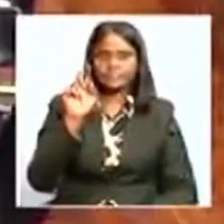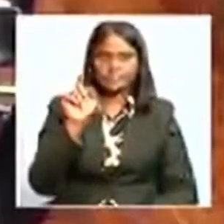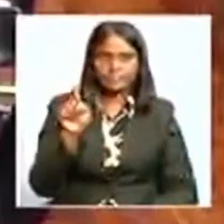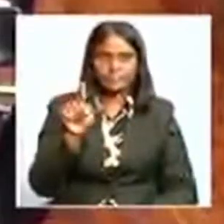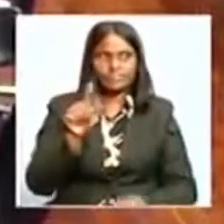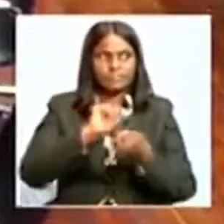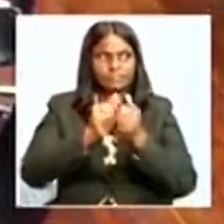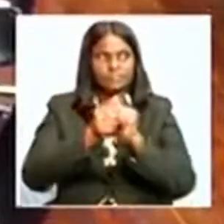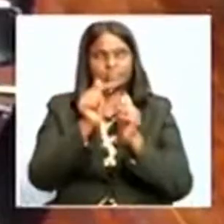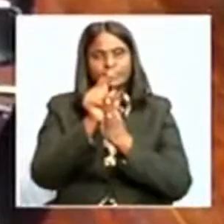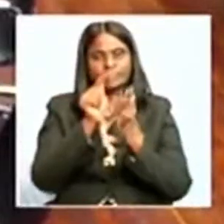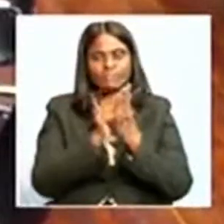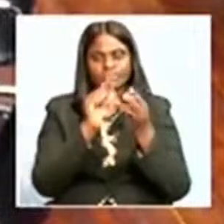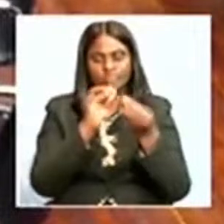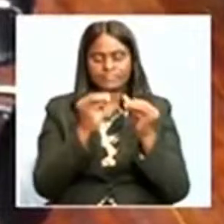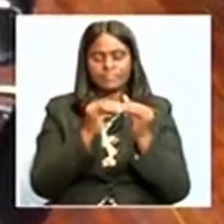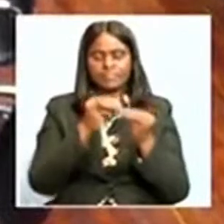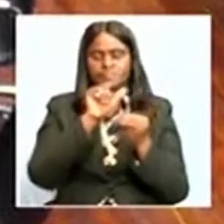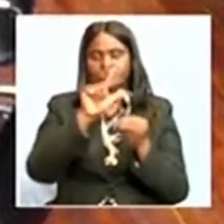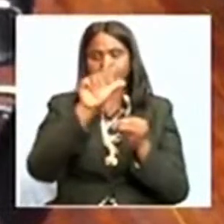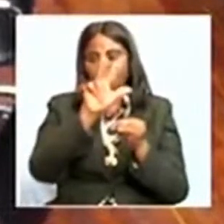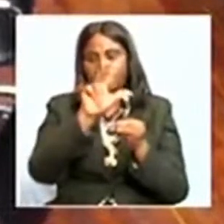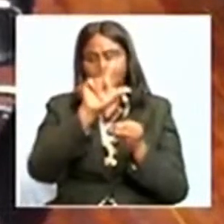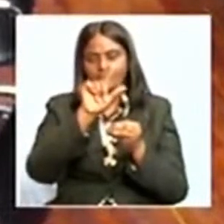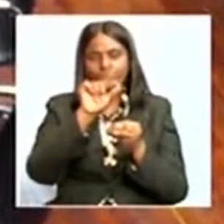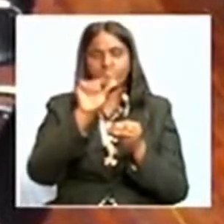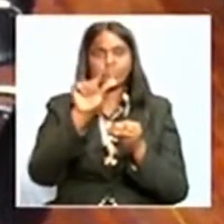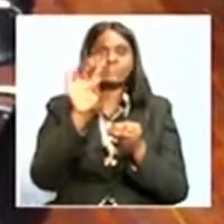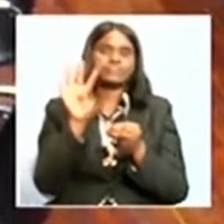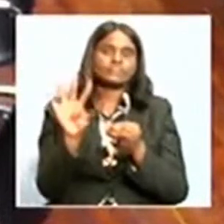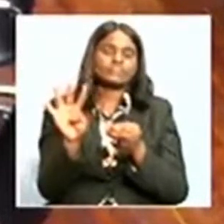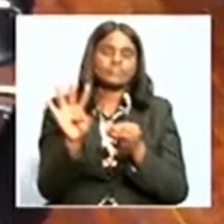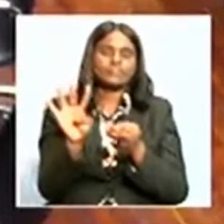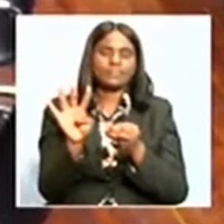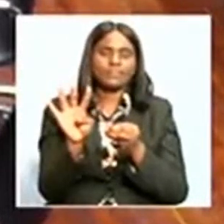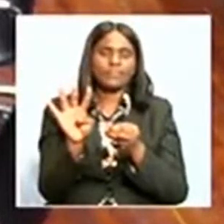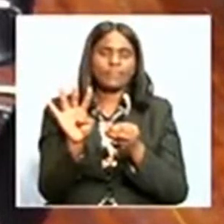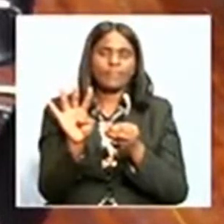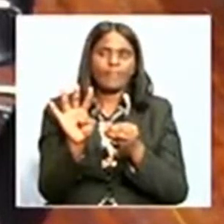Bill, number 23 of 2024.